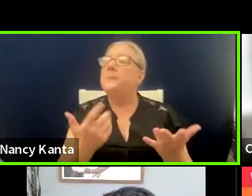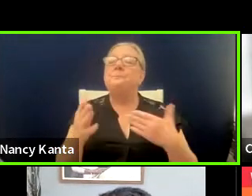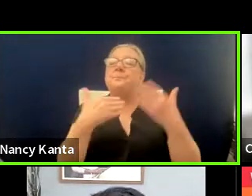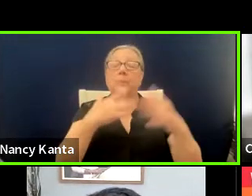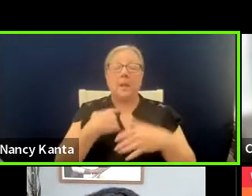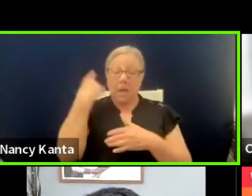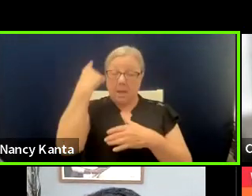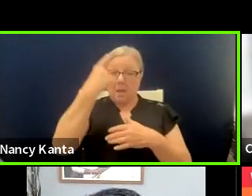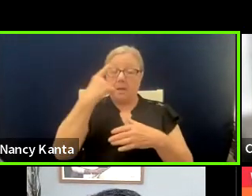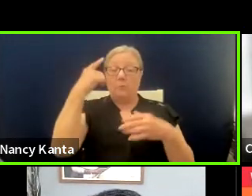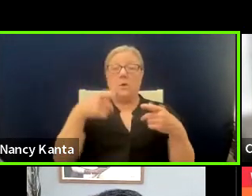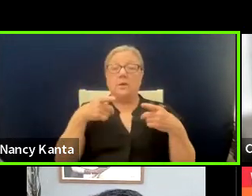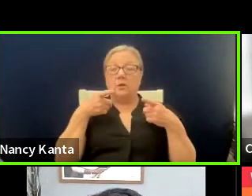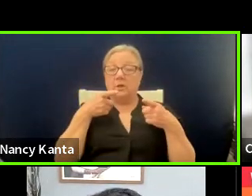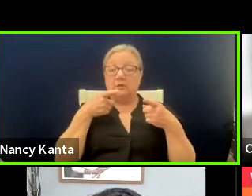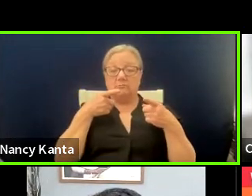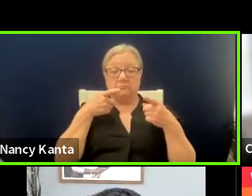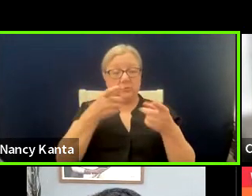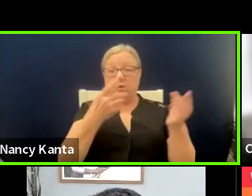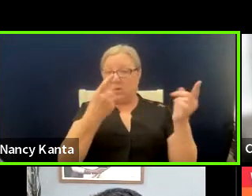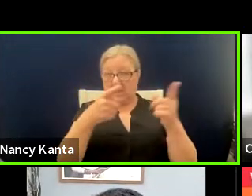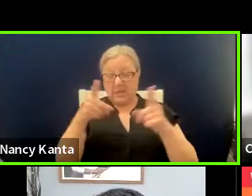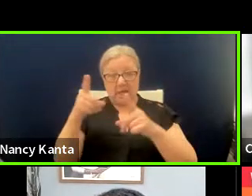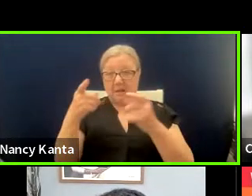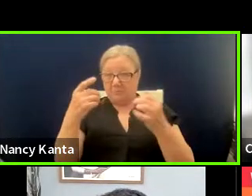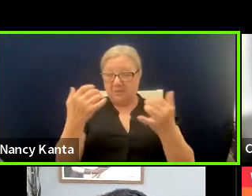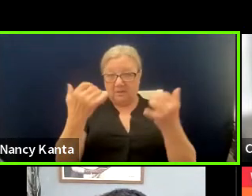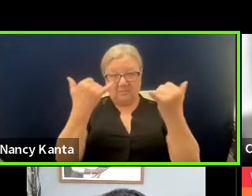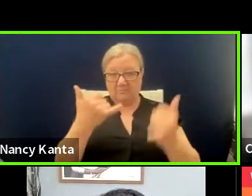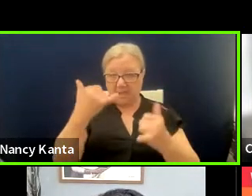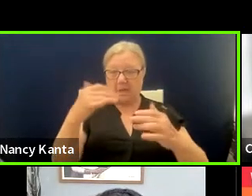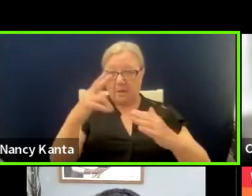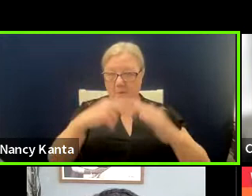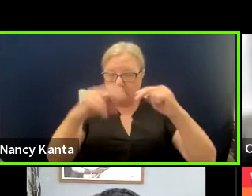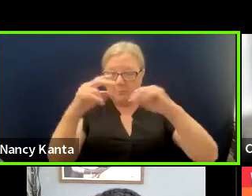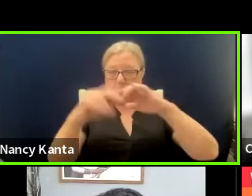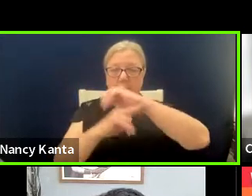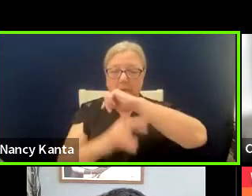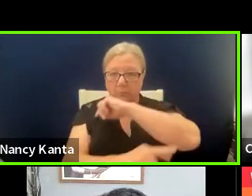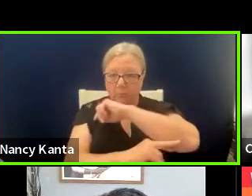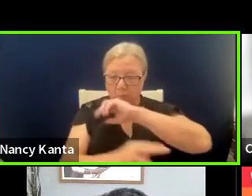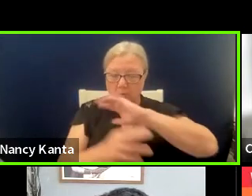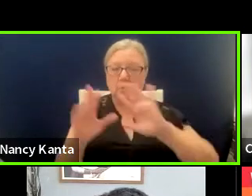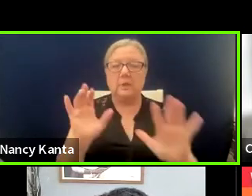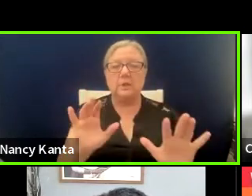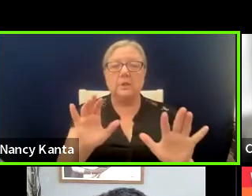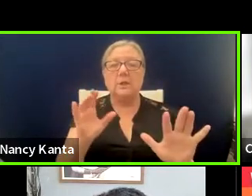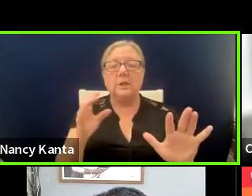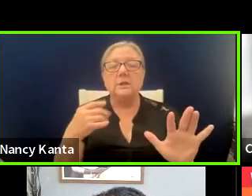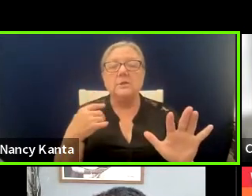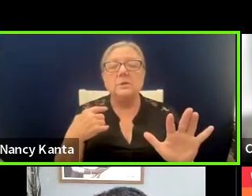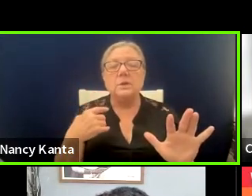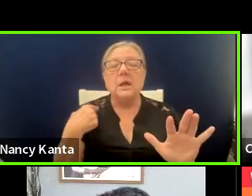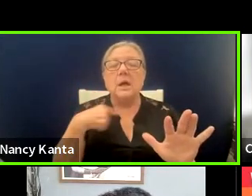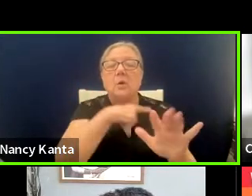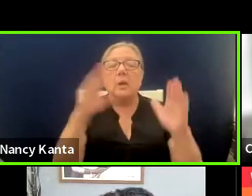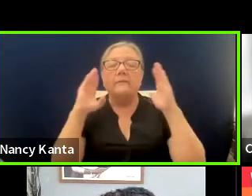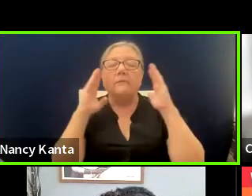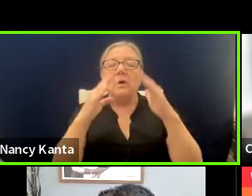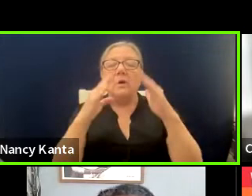project, how we're applying the racial equity framework and how